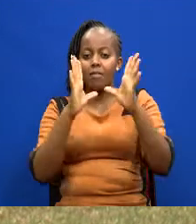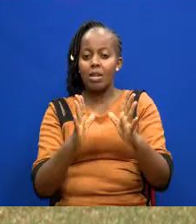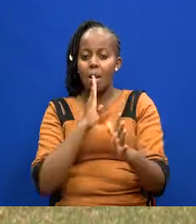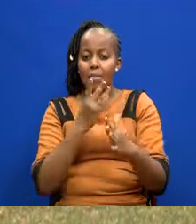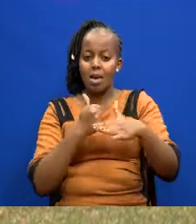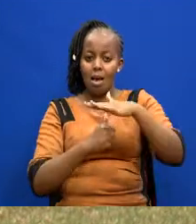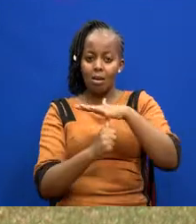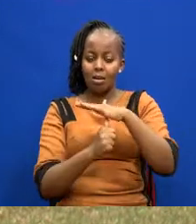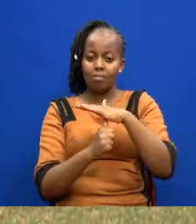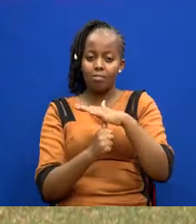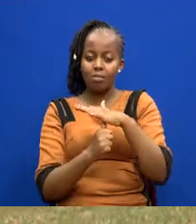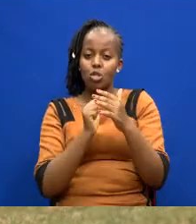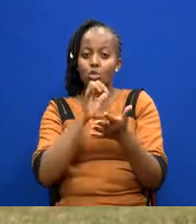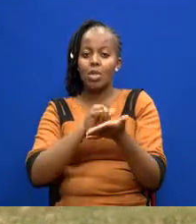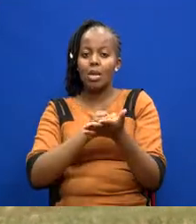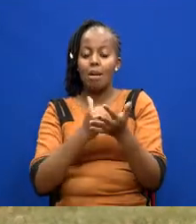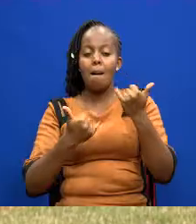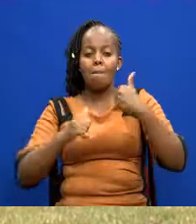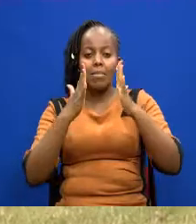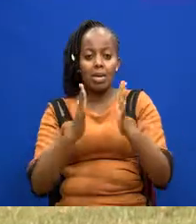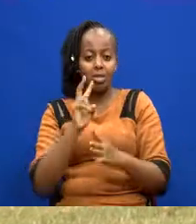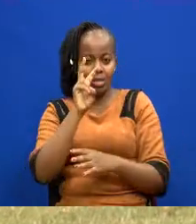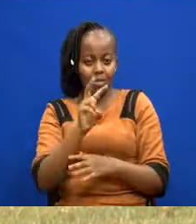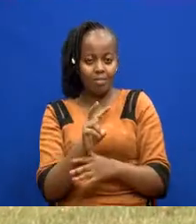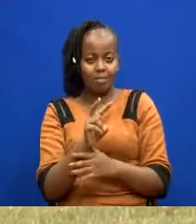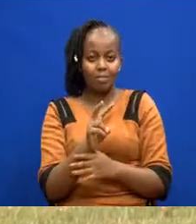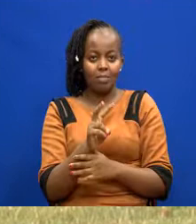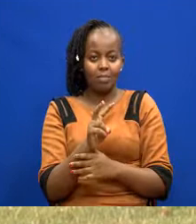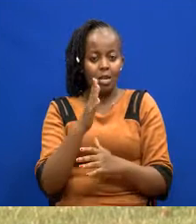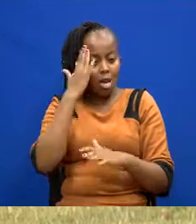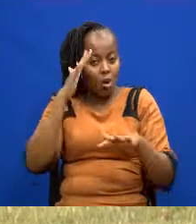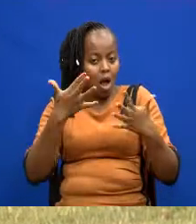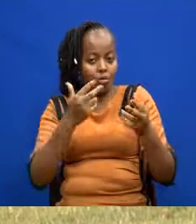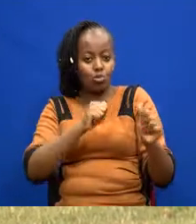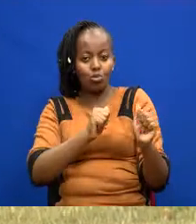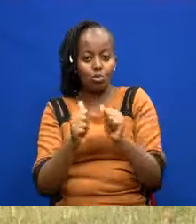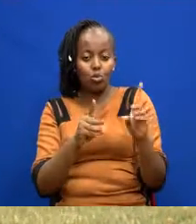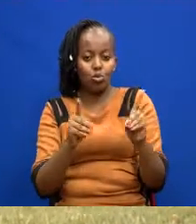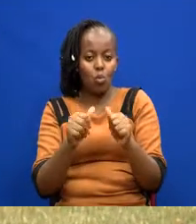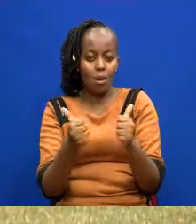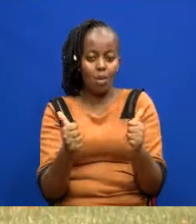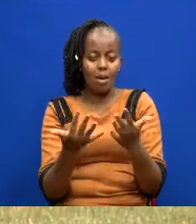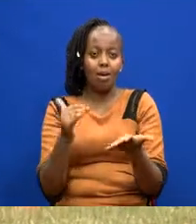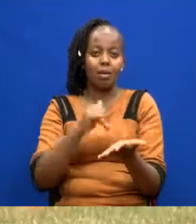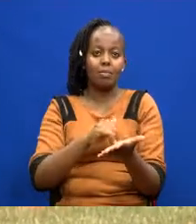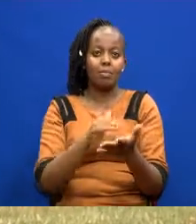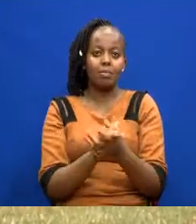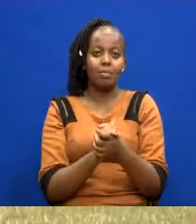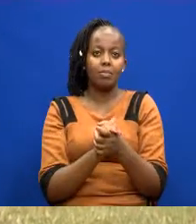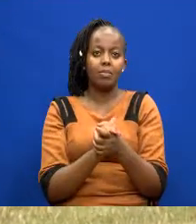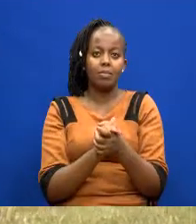you're disadvantaged, so that the players anywhere who does that can know how to correct on it. Okay, one more